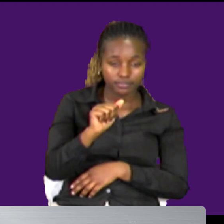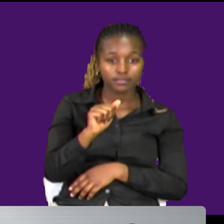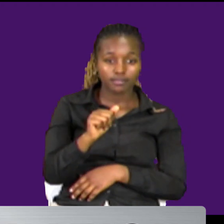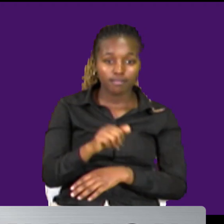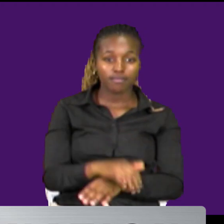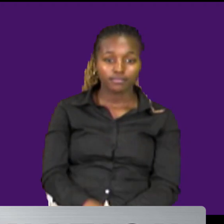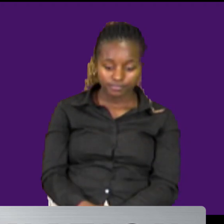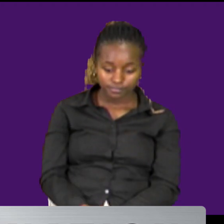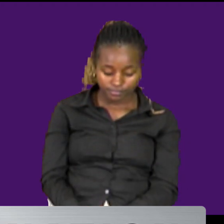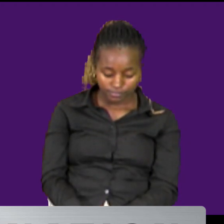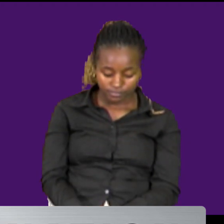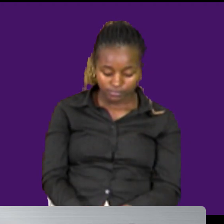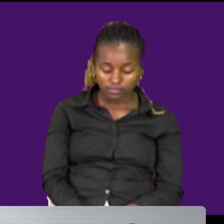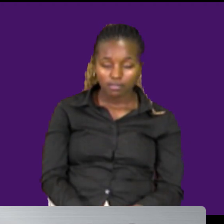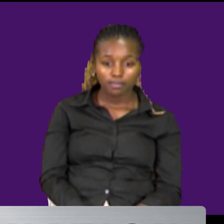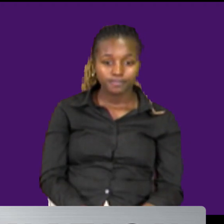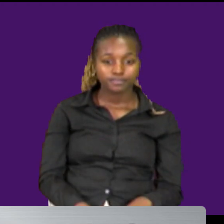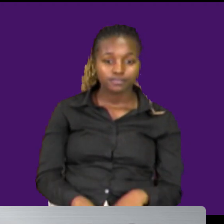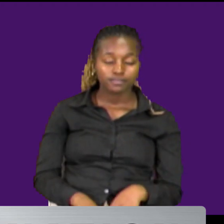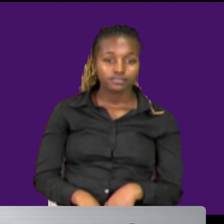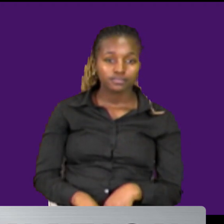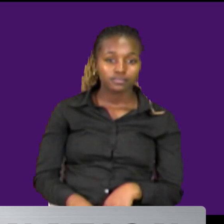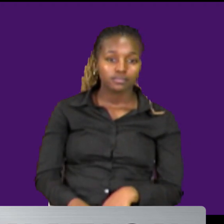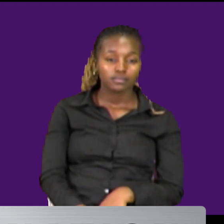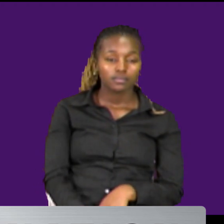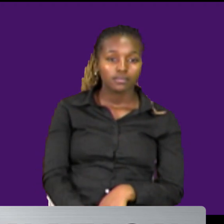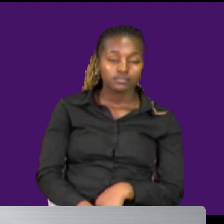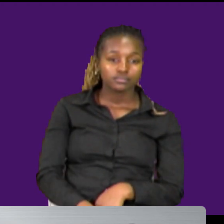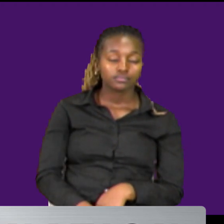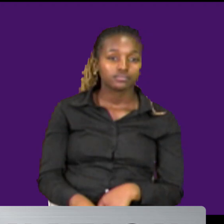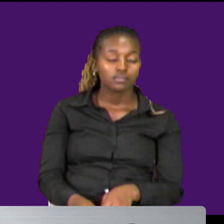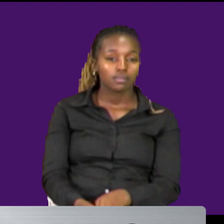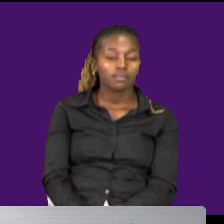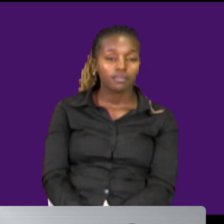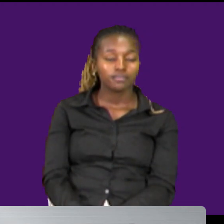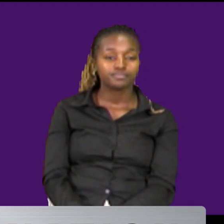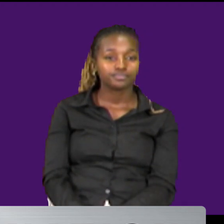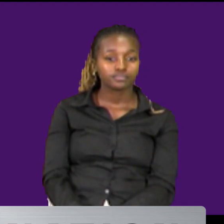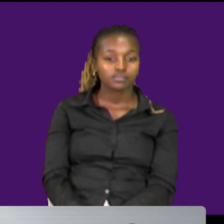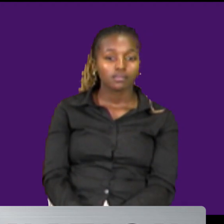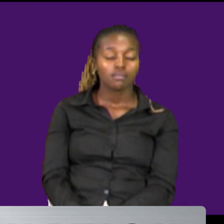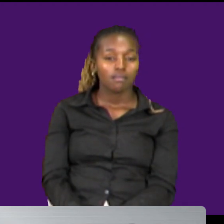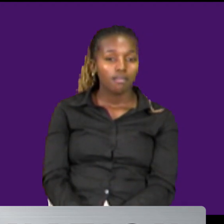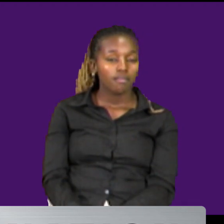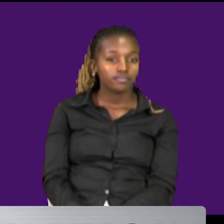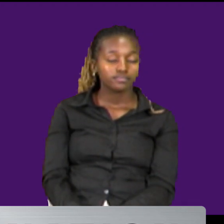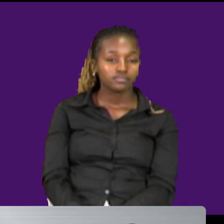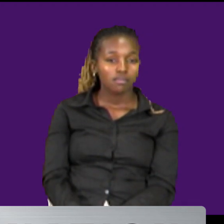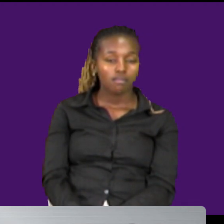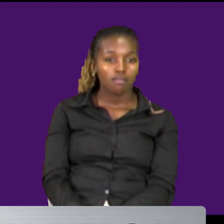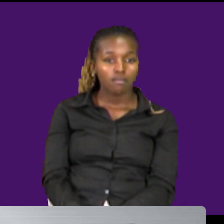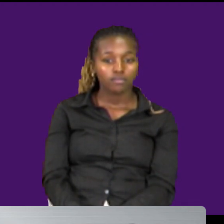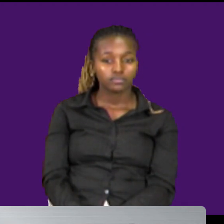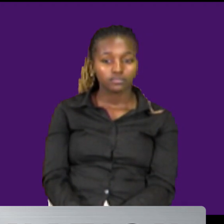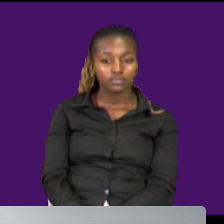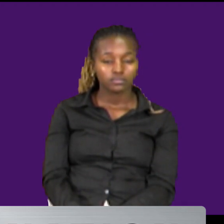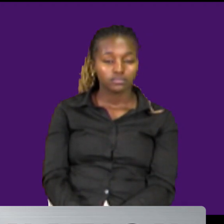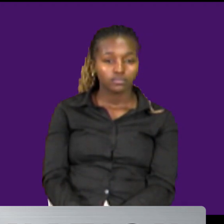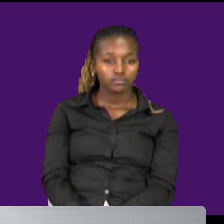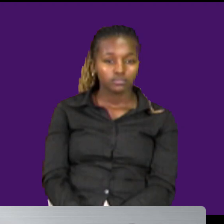let's Okay. walk into a sector. SHIF, Social Health Insurance Fund, Fund is managed